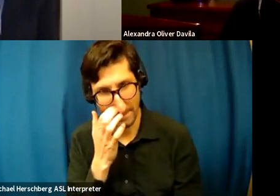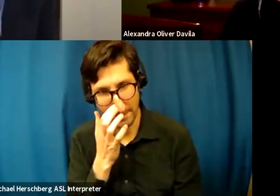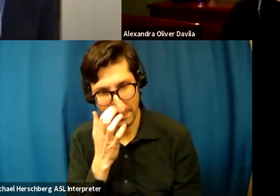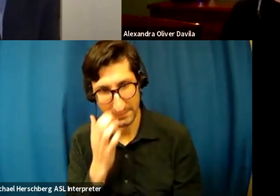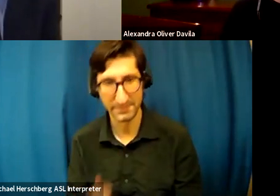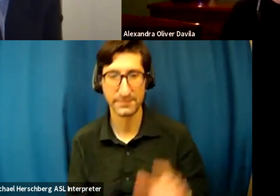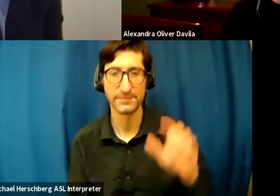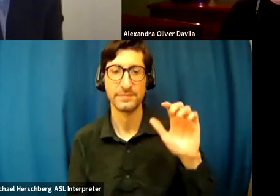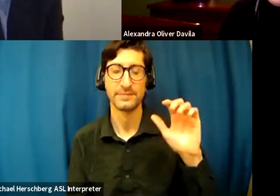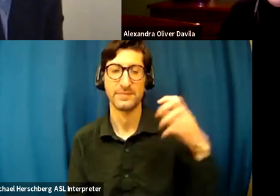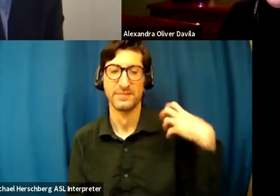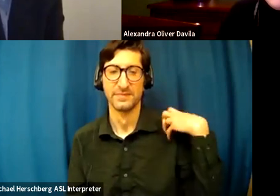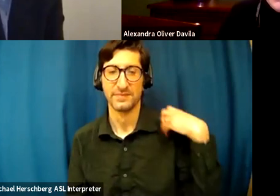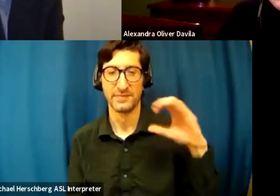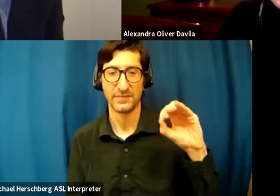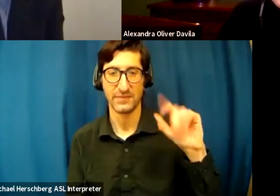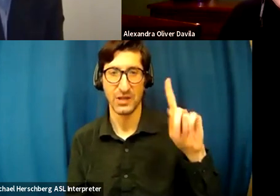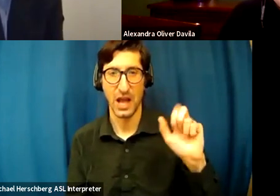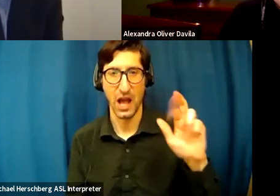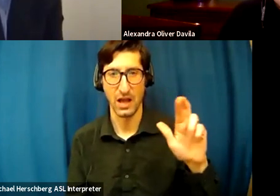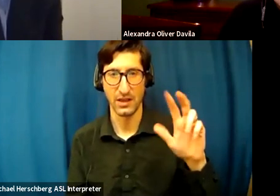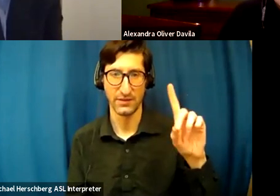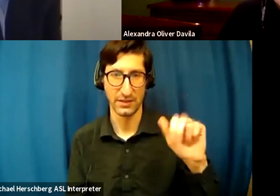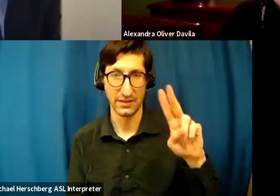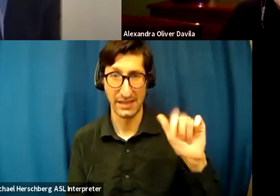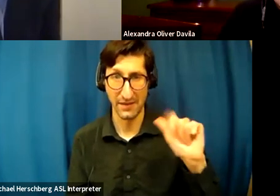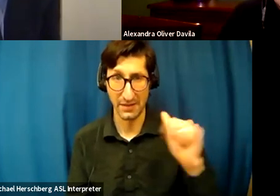Thank you, Dr. Rivera. Is there any other comments on that or questions?